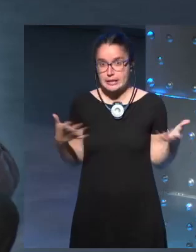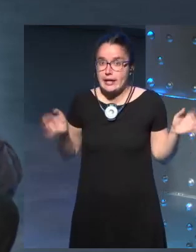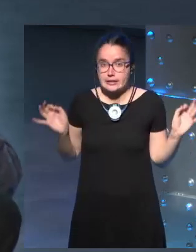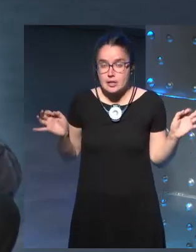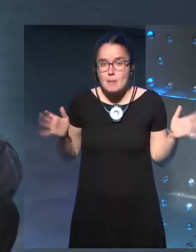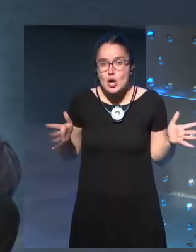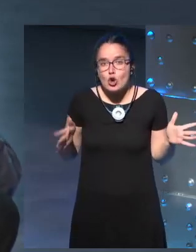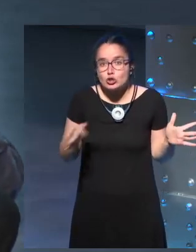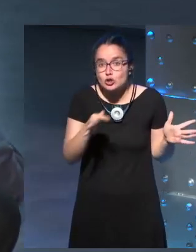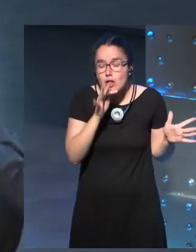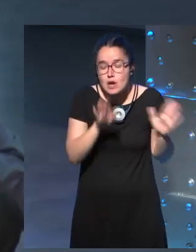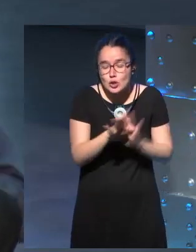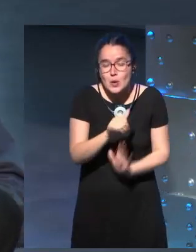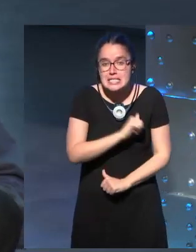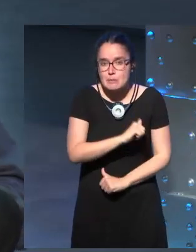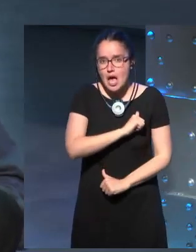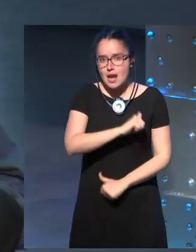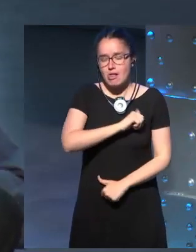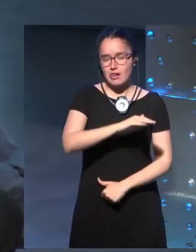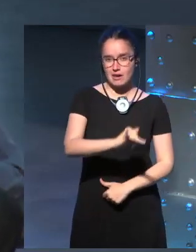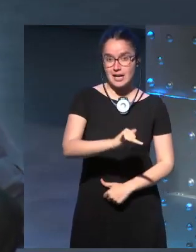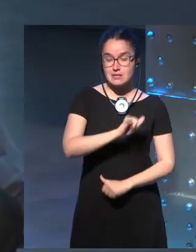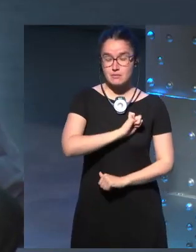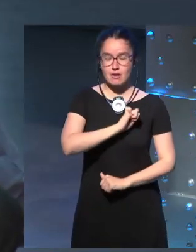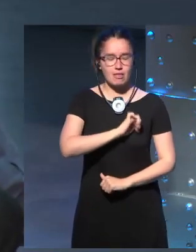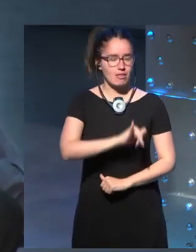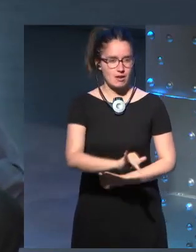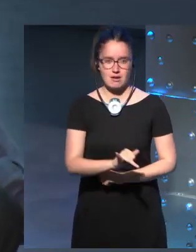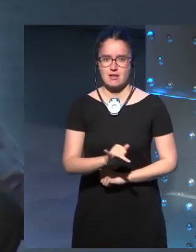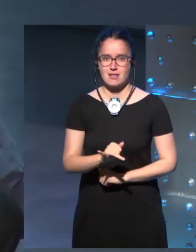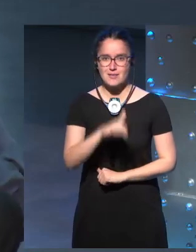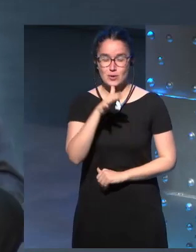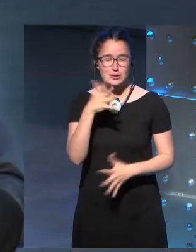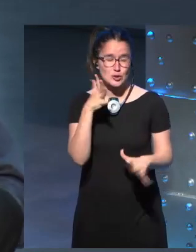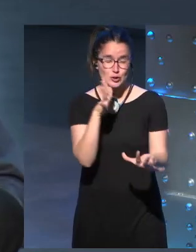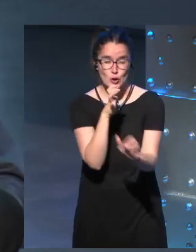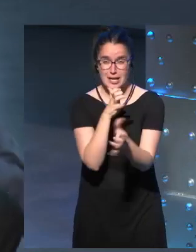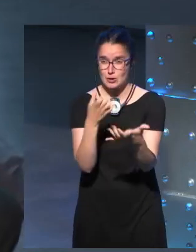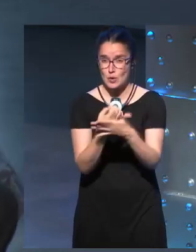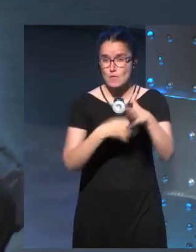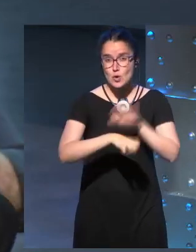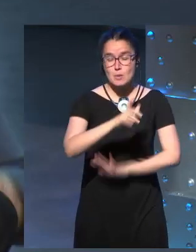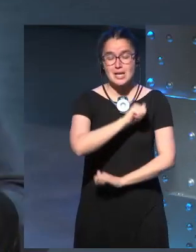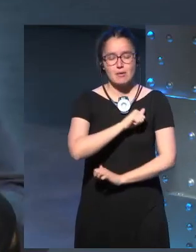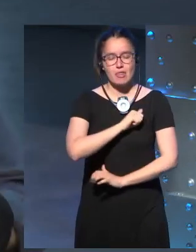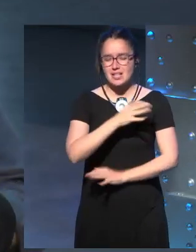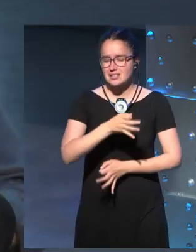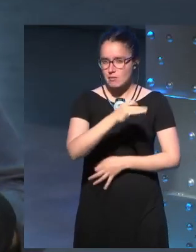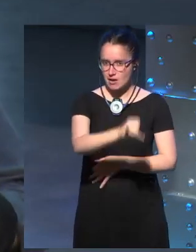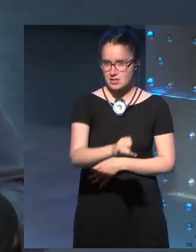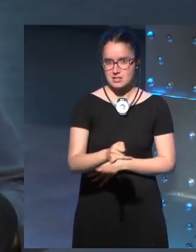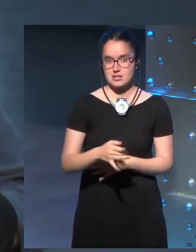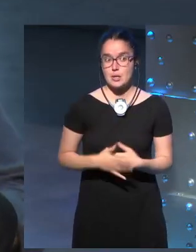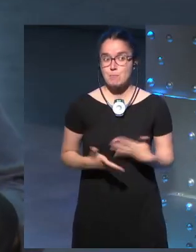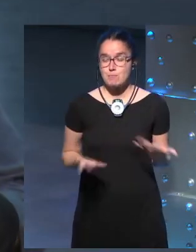hope. That hope is what is so awful about football, that still you hope. Now, what I don't